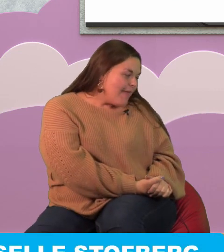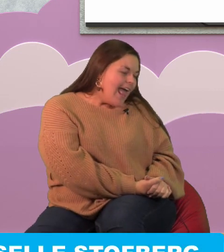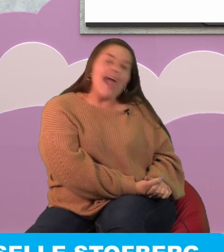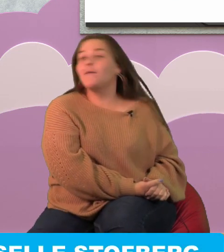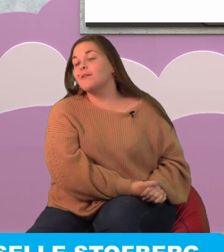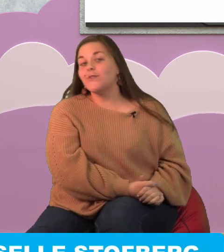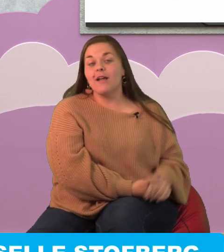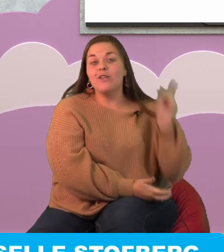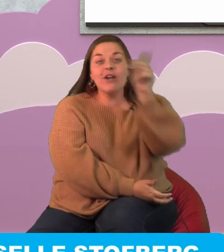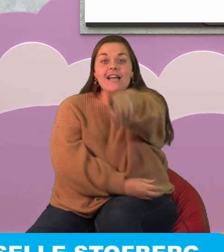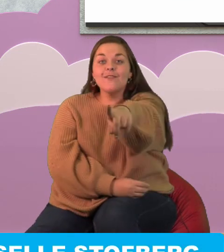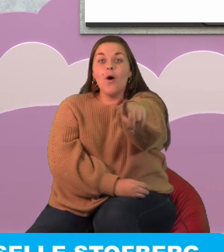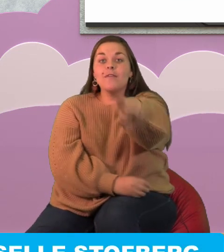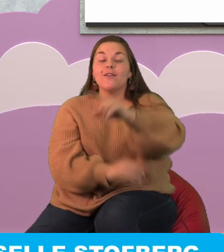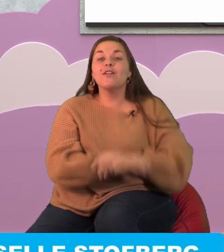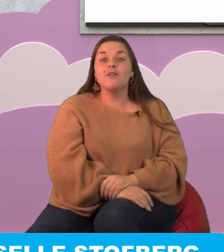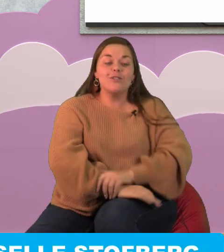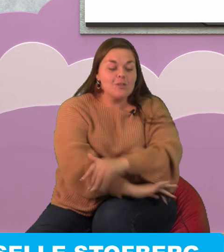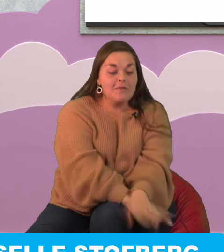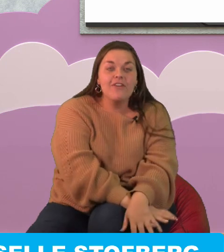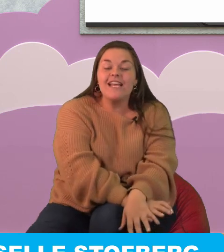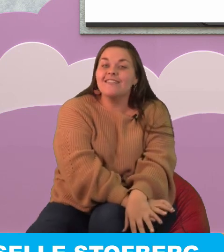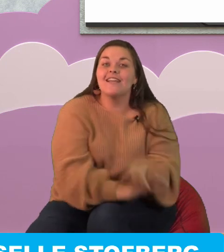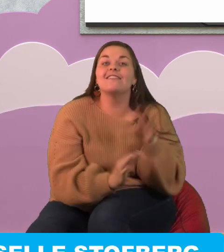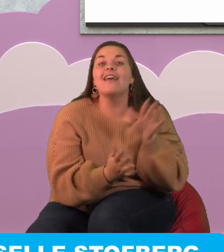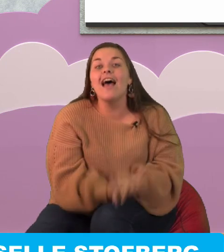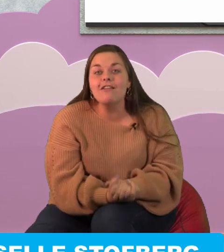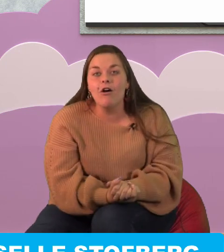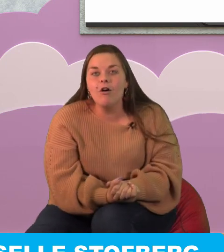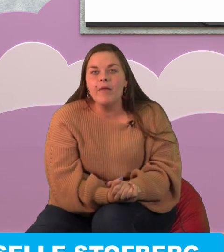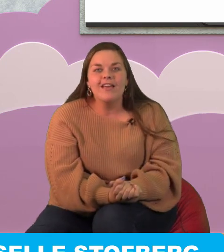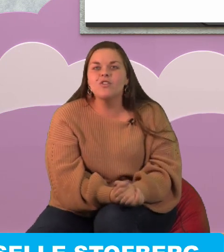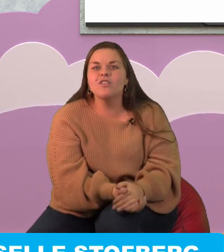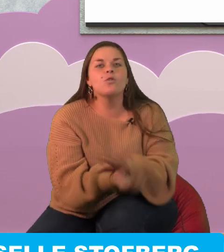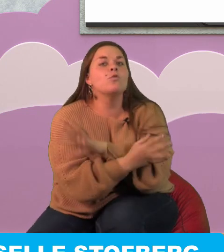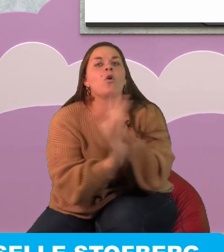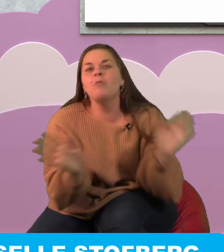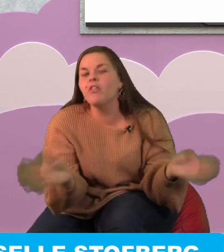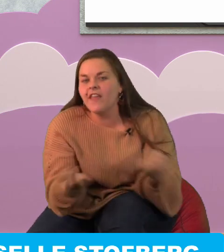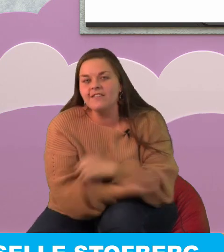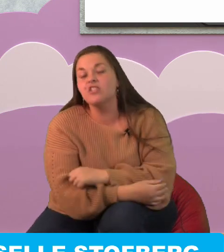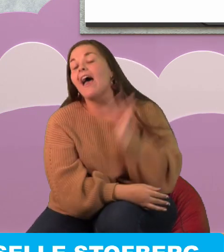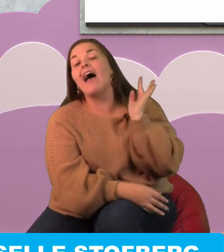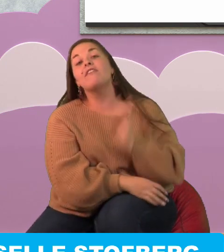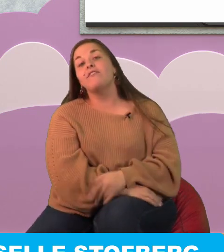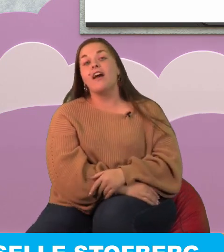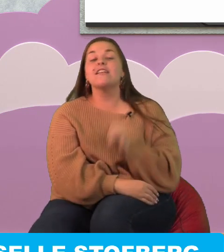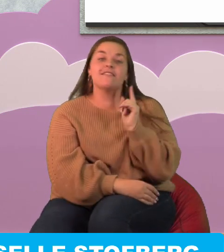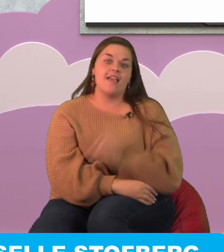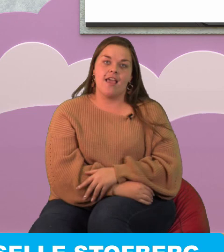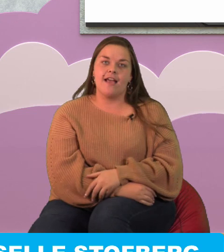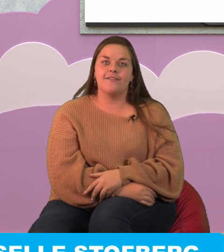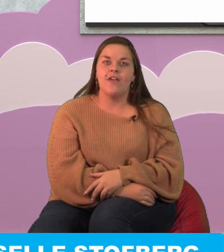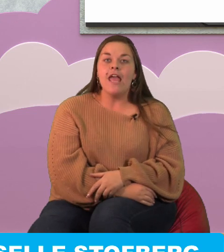Shanae. And we want to remind you guys at home that you can do these super fun exercises at home using normal things and just having fun